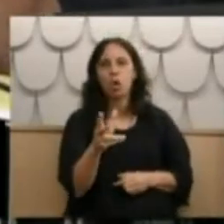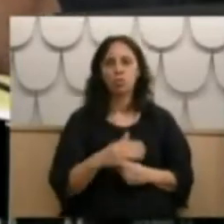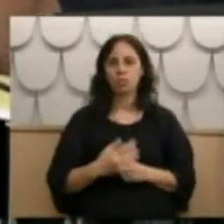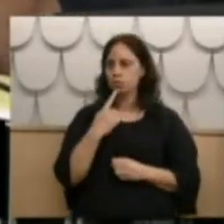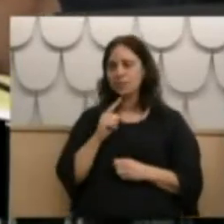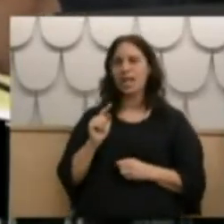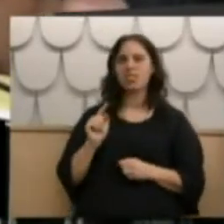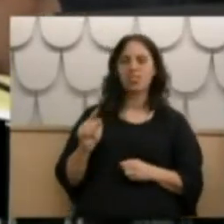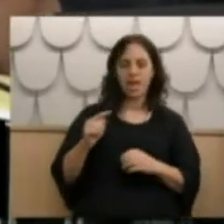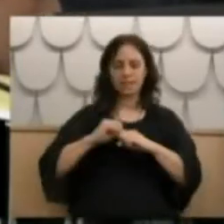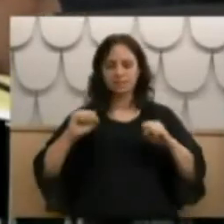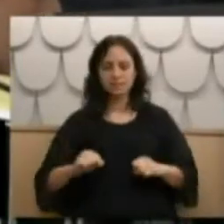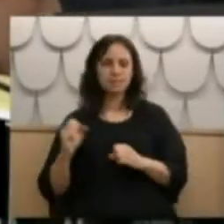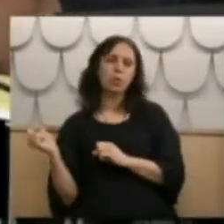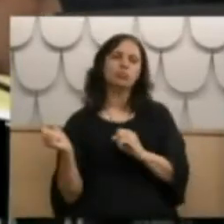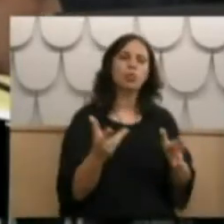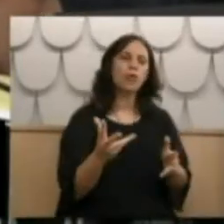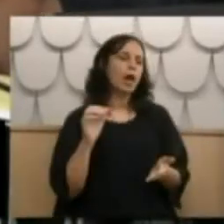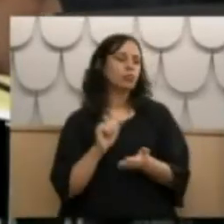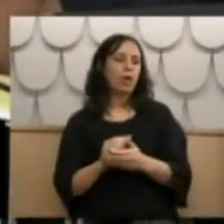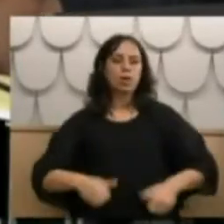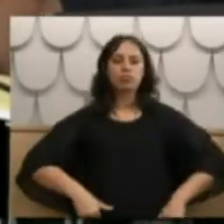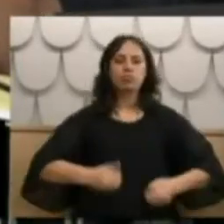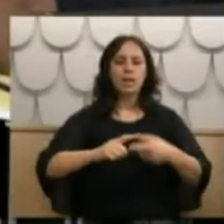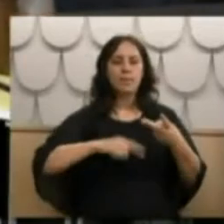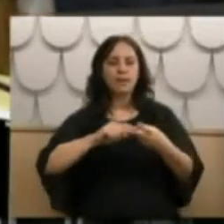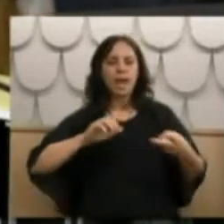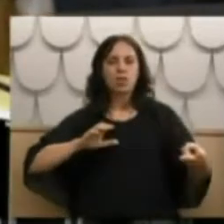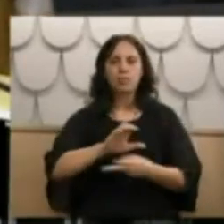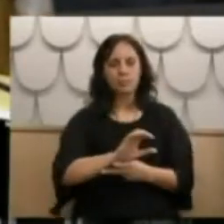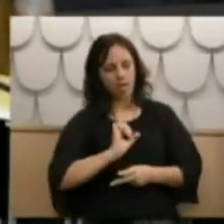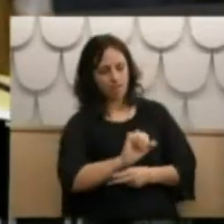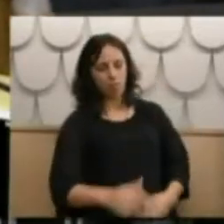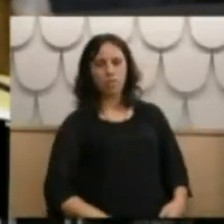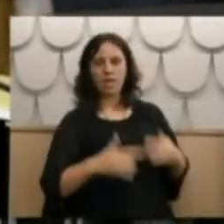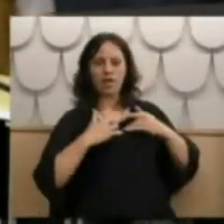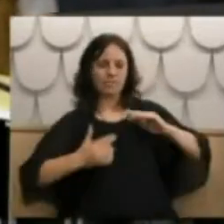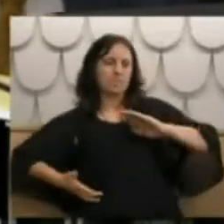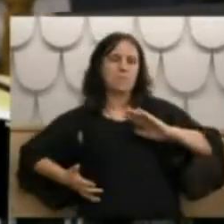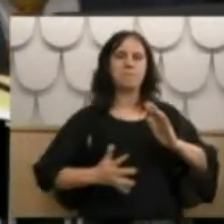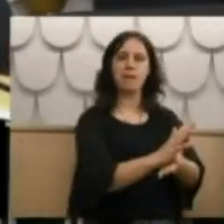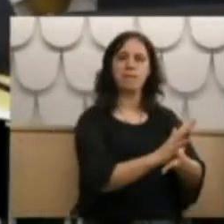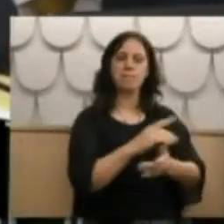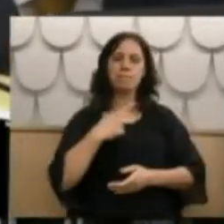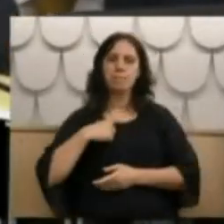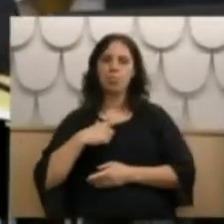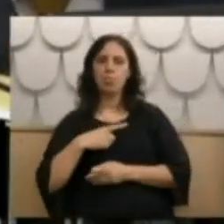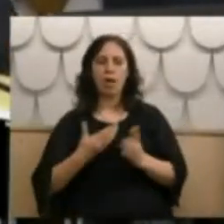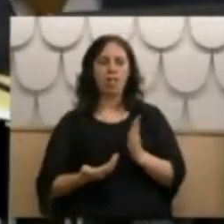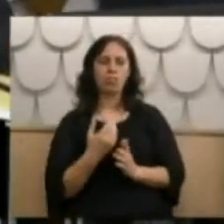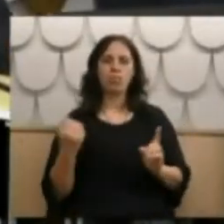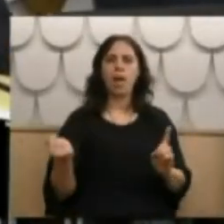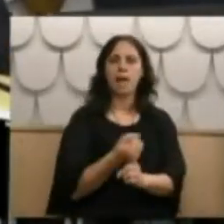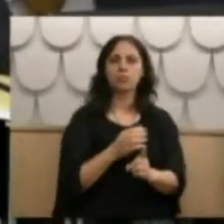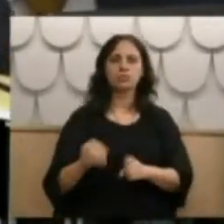proper rehabilitation and compensation for someone whose life has been blighted by the abuse that they suffered as